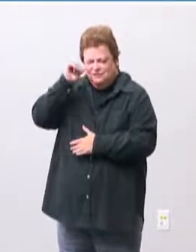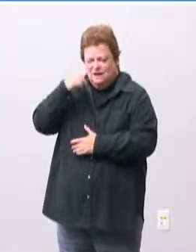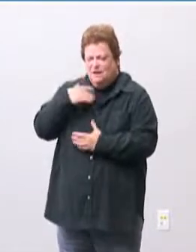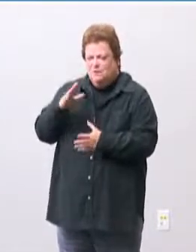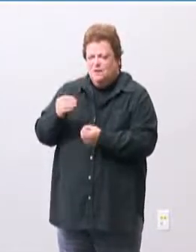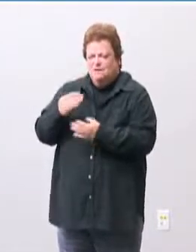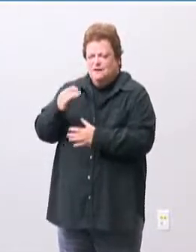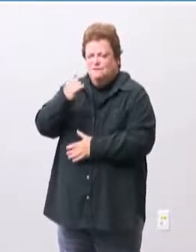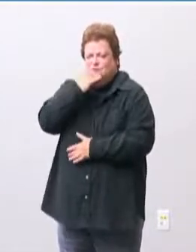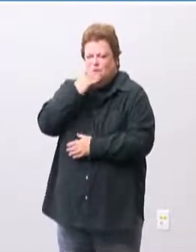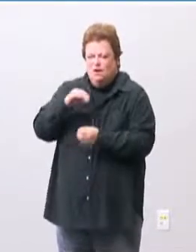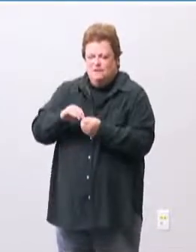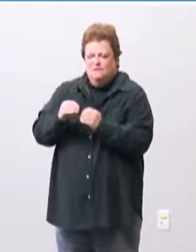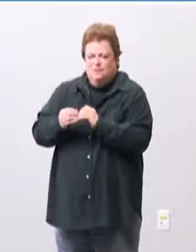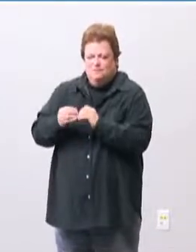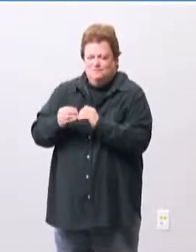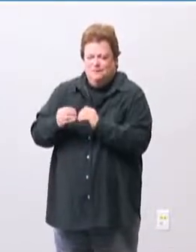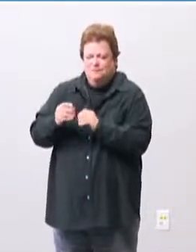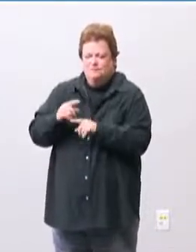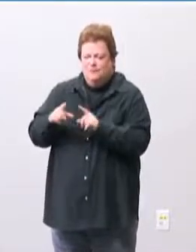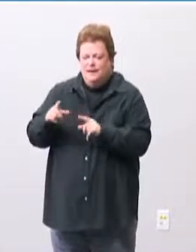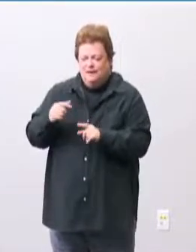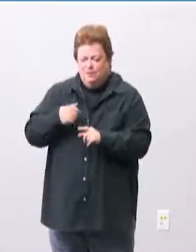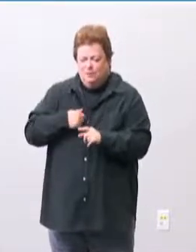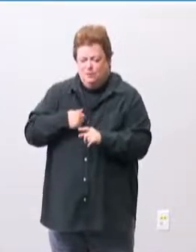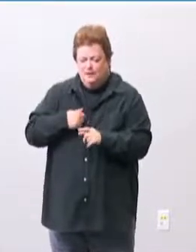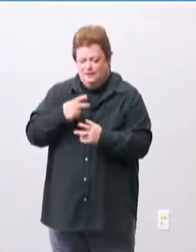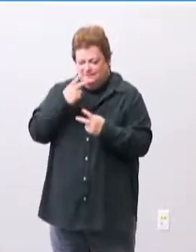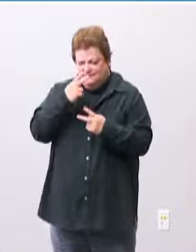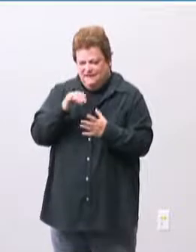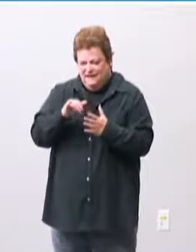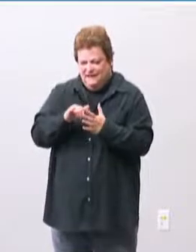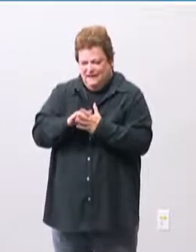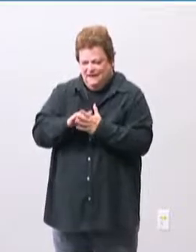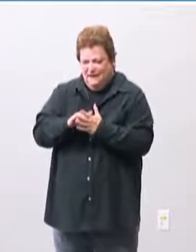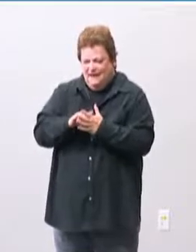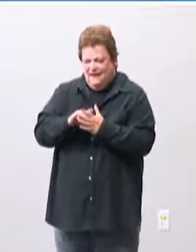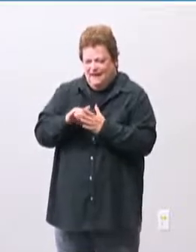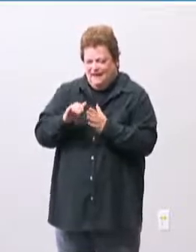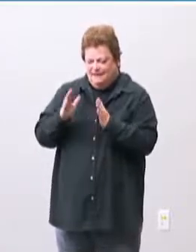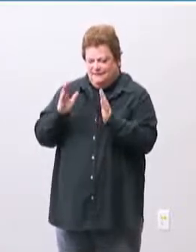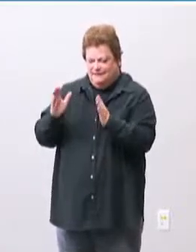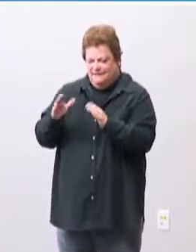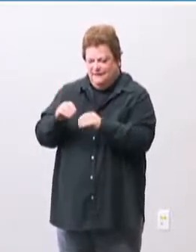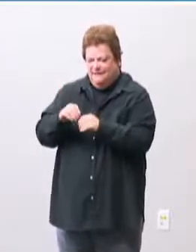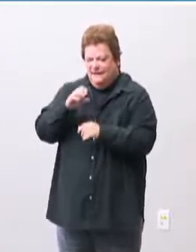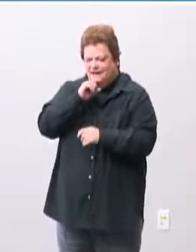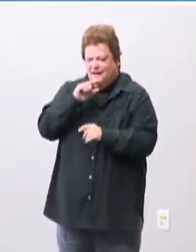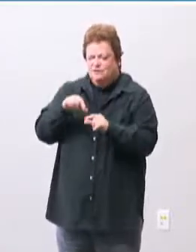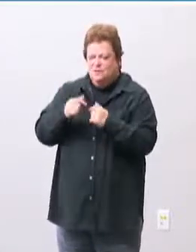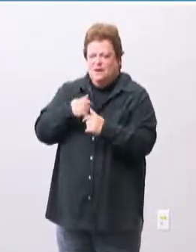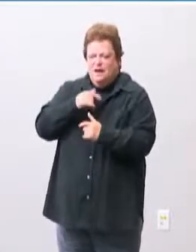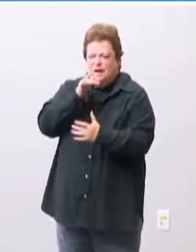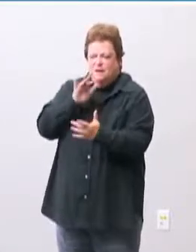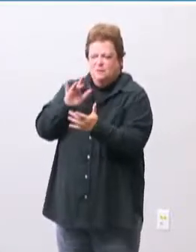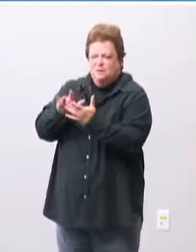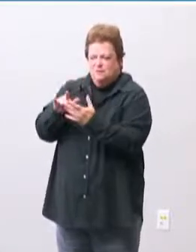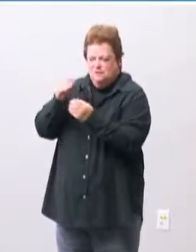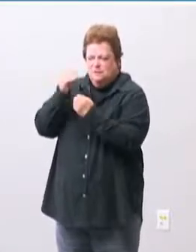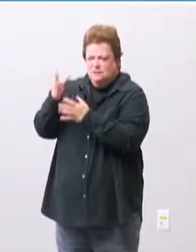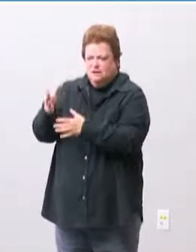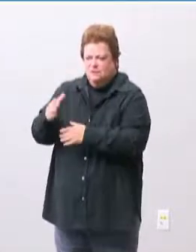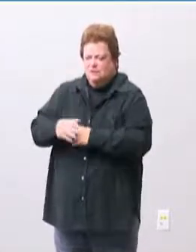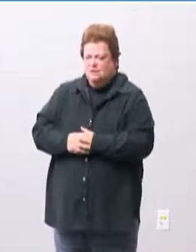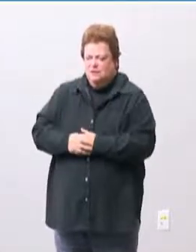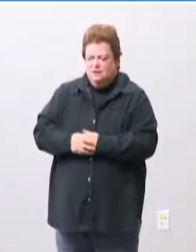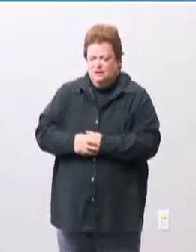wrong numbers, but we're primarily seeing those breakthroughs in that age group. We can get back to you with that.